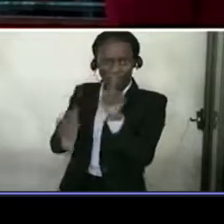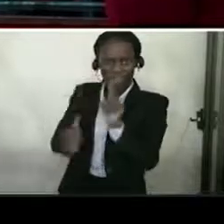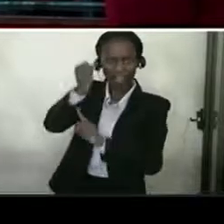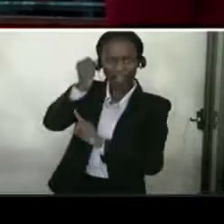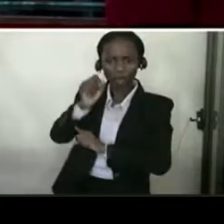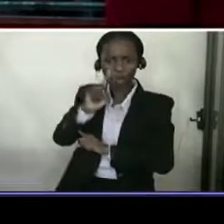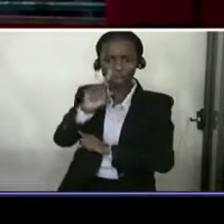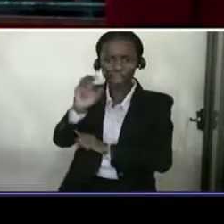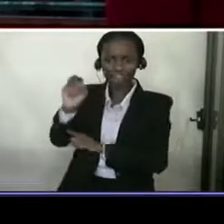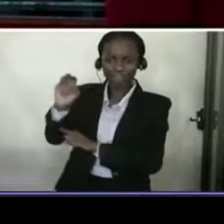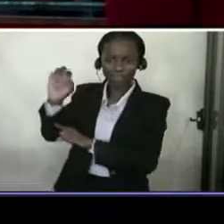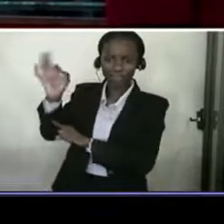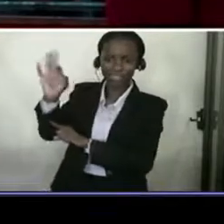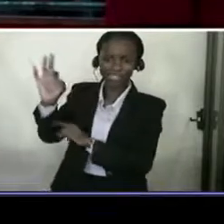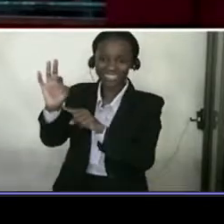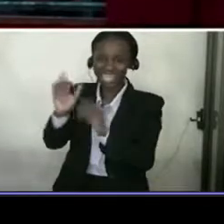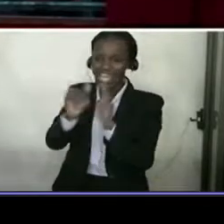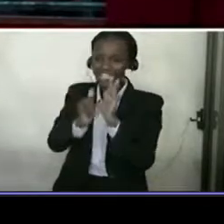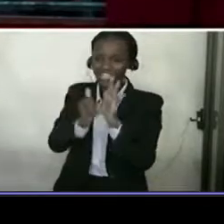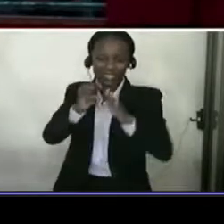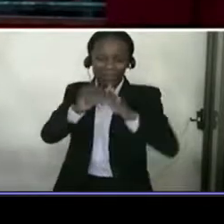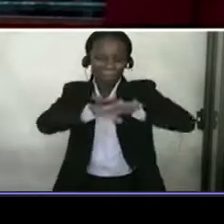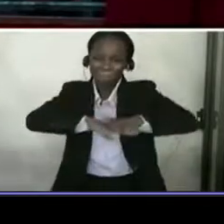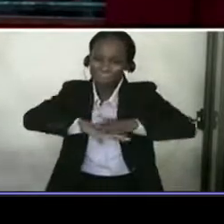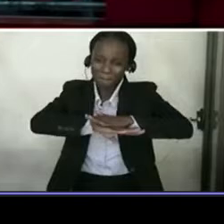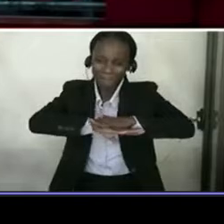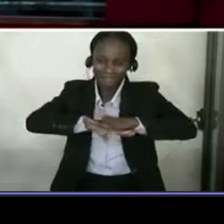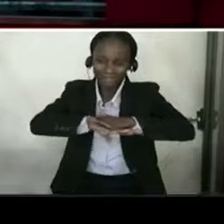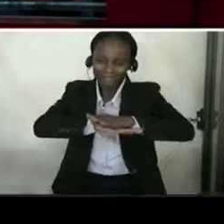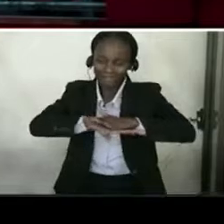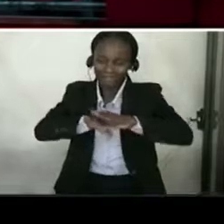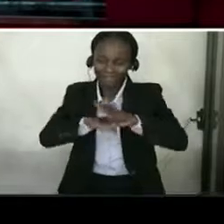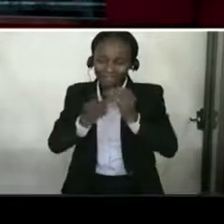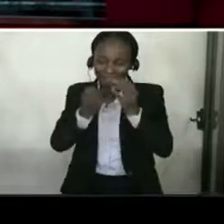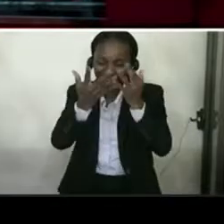basic financial statements. Just the basic.